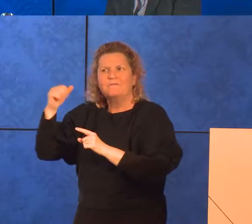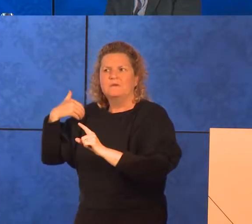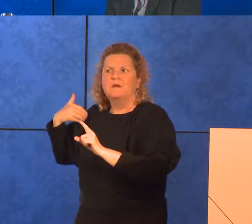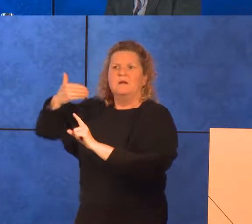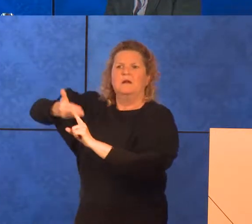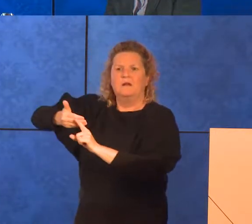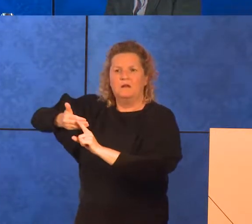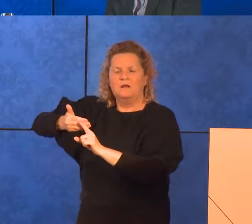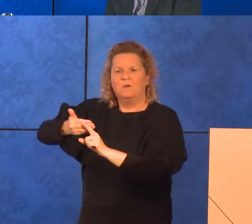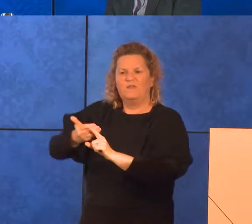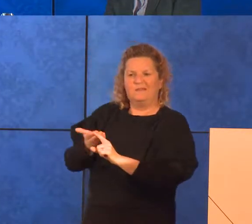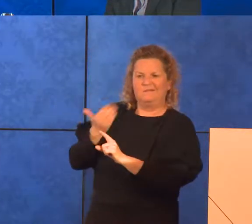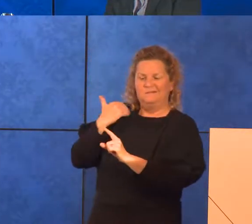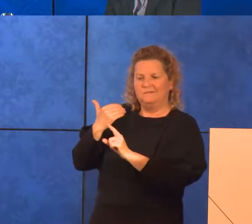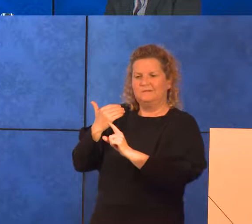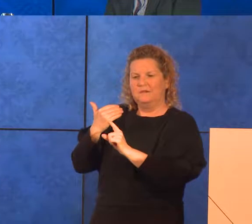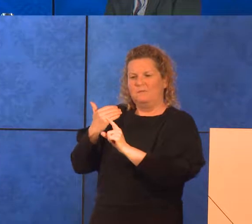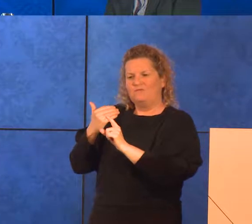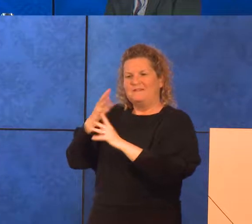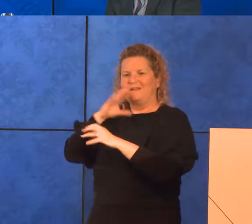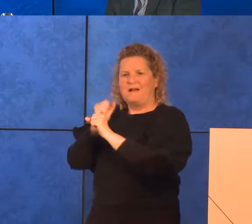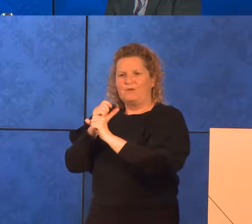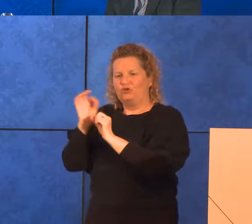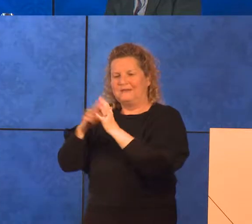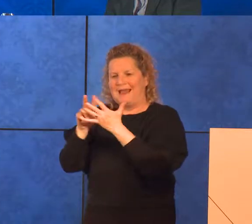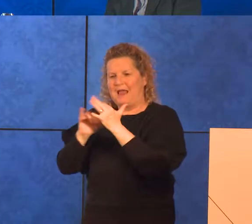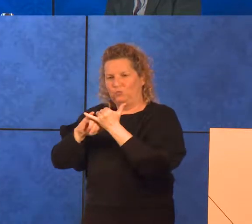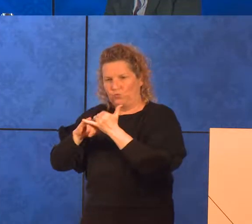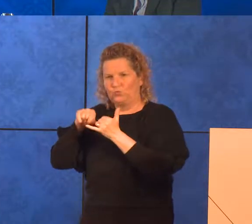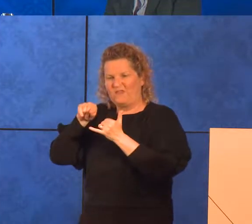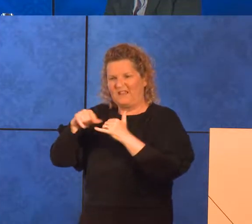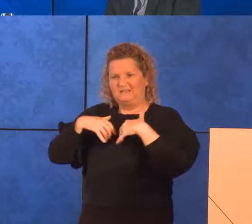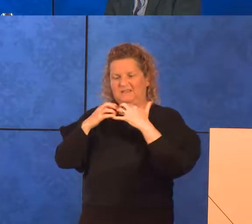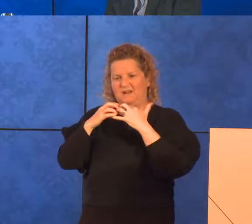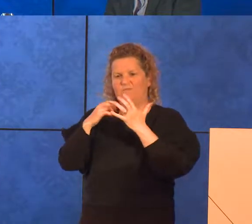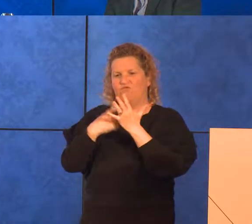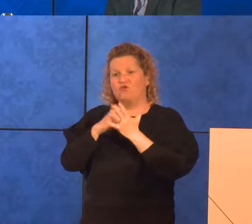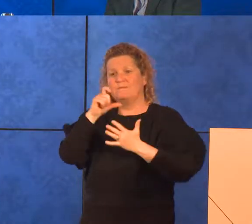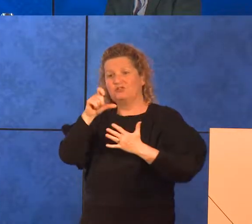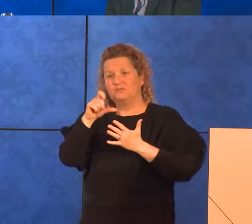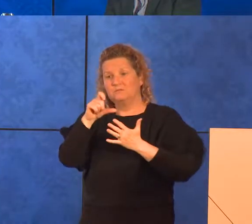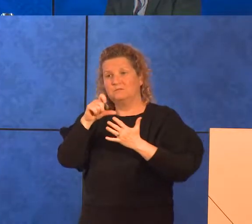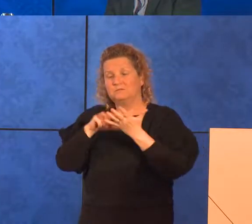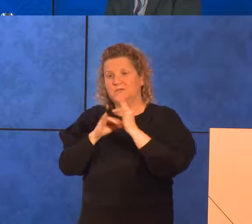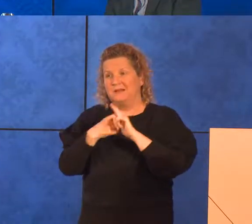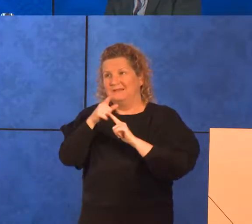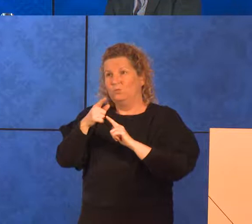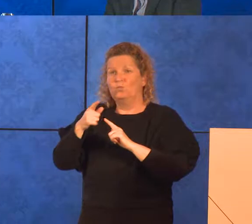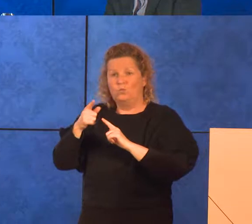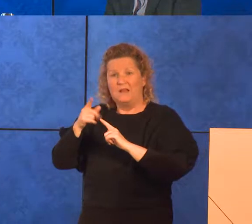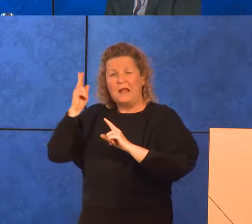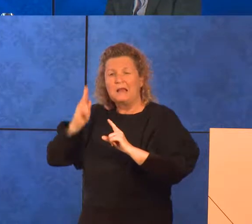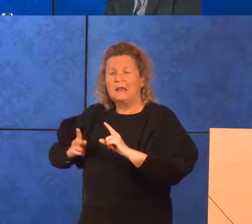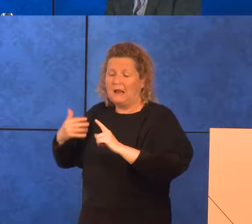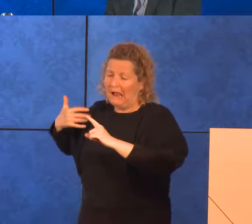with the previous government, before the Andrews government took on the amazing task of the Royal Commission, it certainly had been brought up. It had been